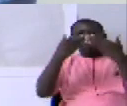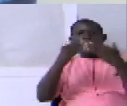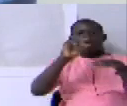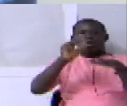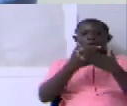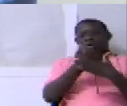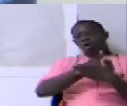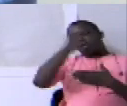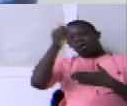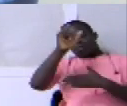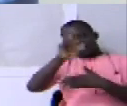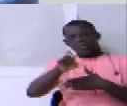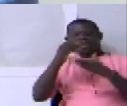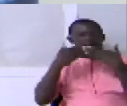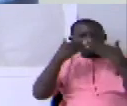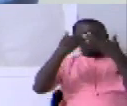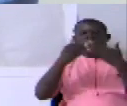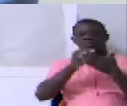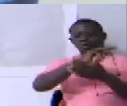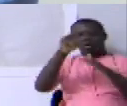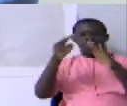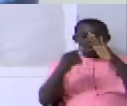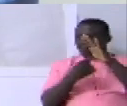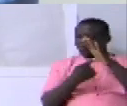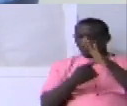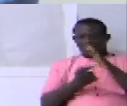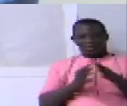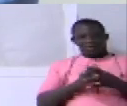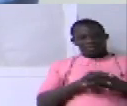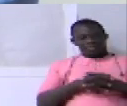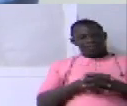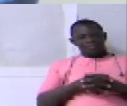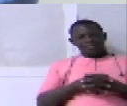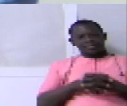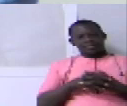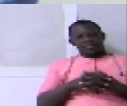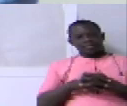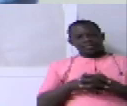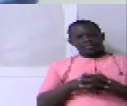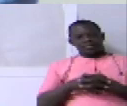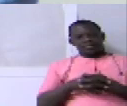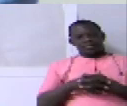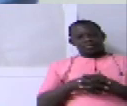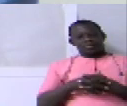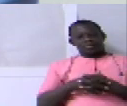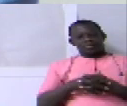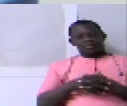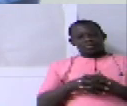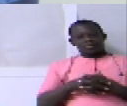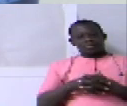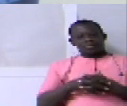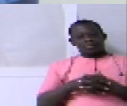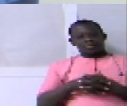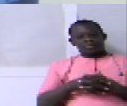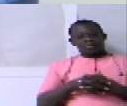else told him. Oto amanke aman lo nyin nako ya fae ne bang foete ma fae barim fomo sa fae. The bottom line is you